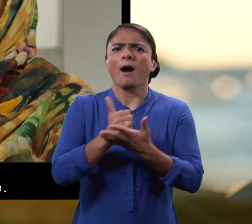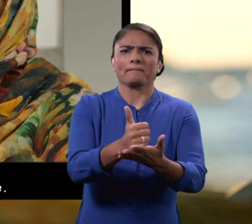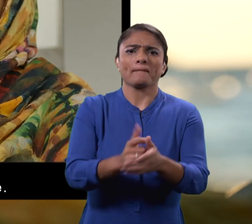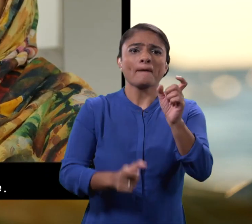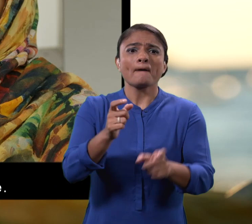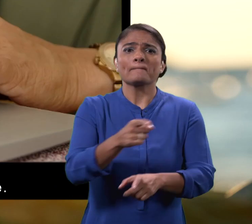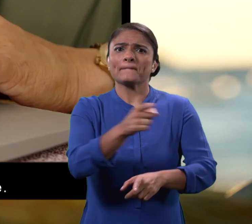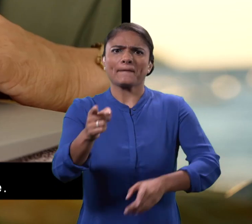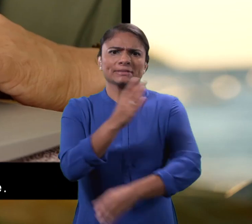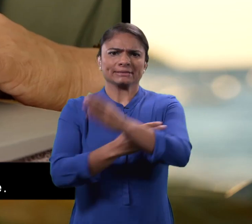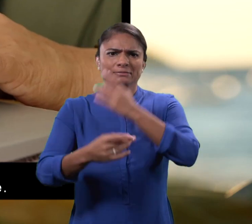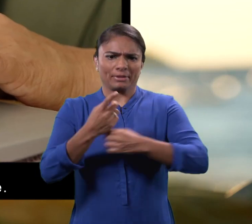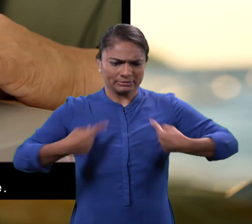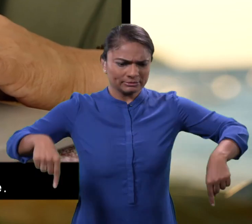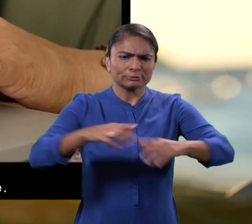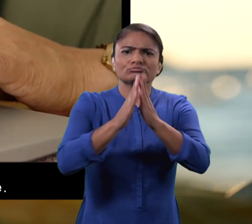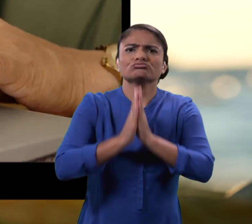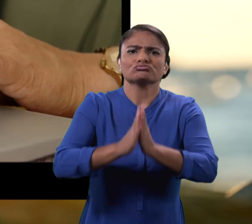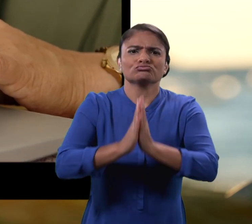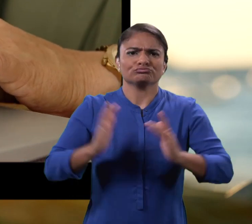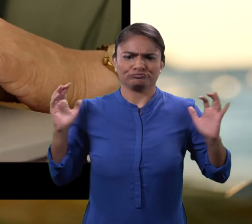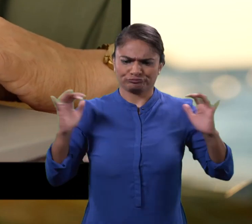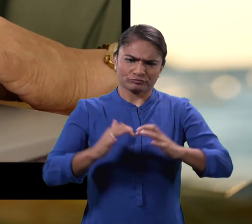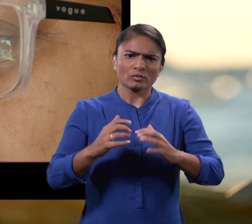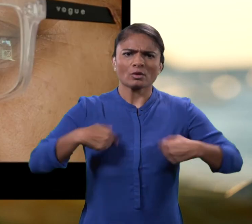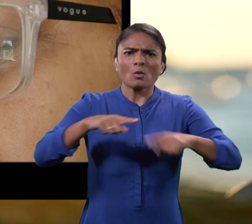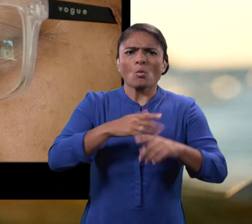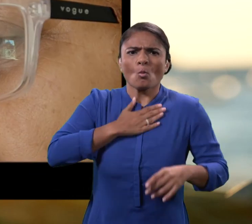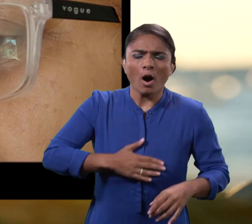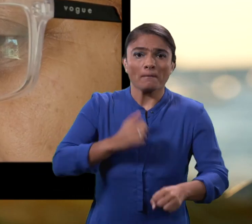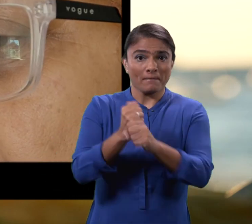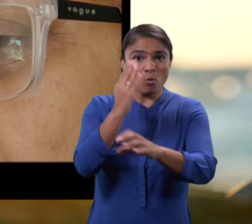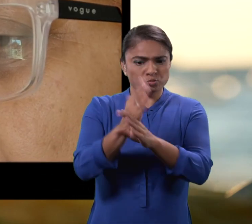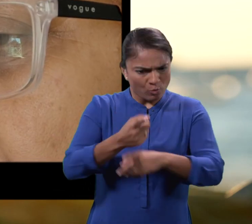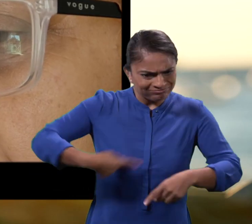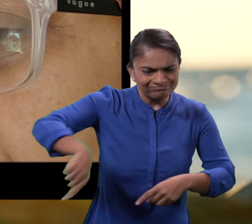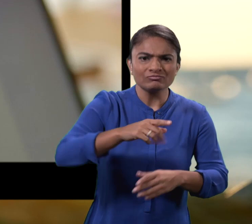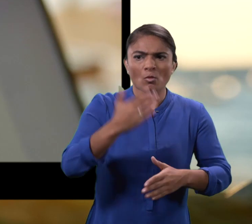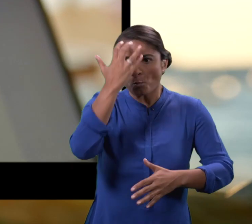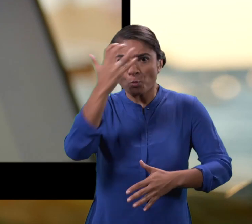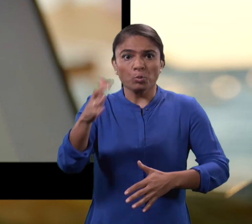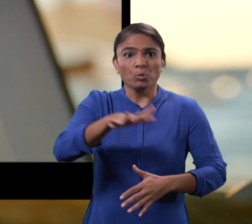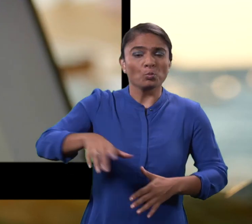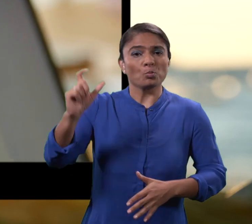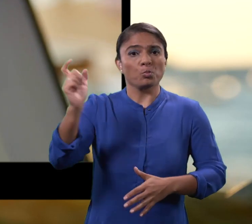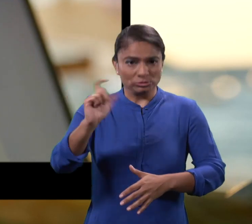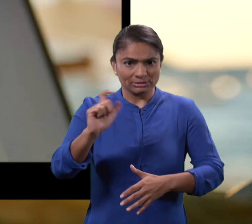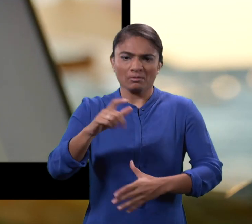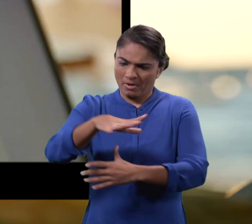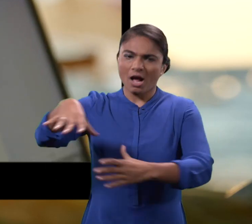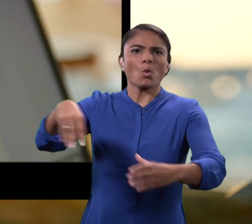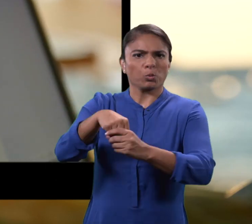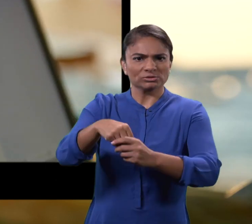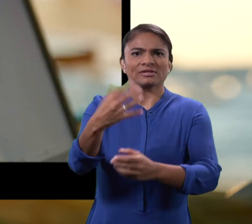with a disability in our congregation, but we need to do more. And we need to make it such that there is that inclusion